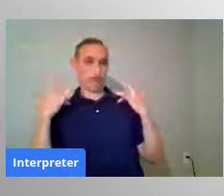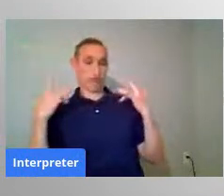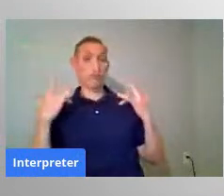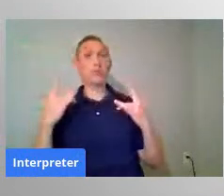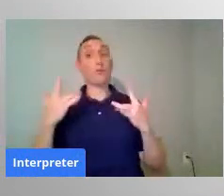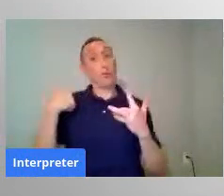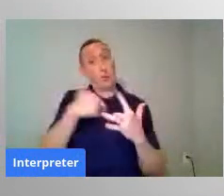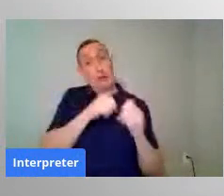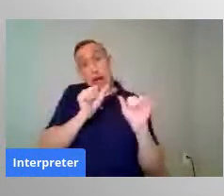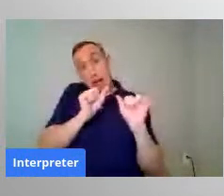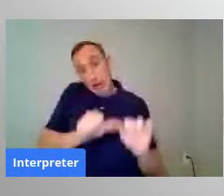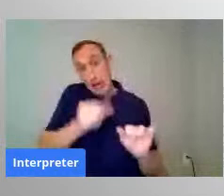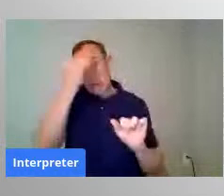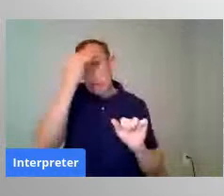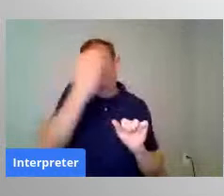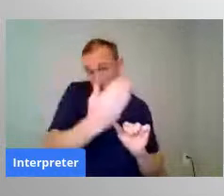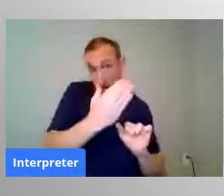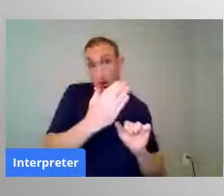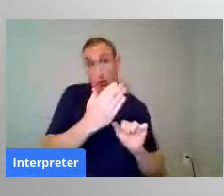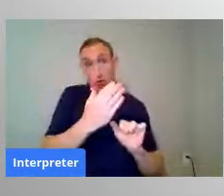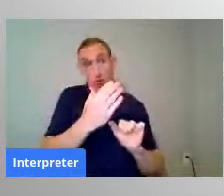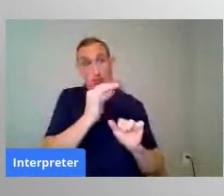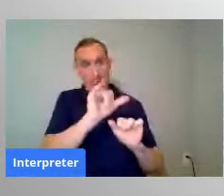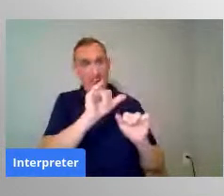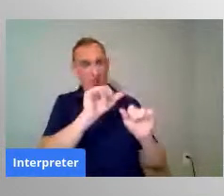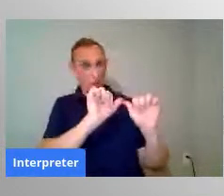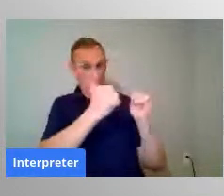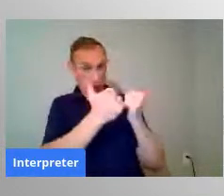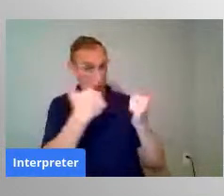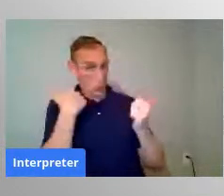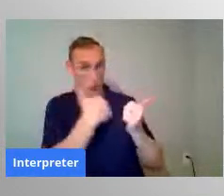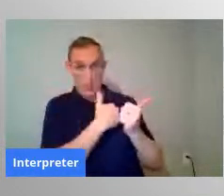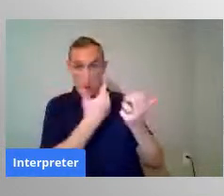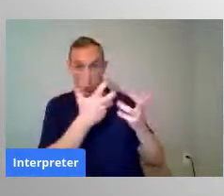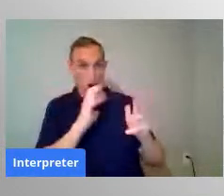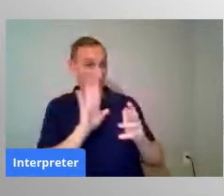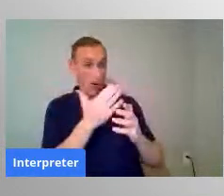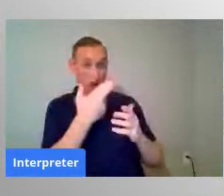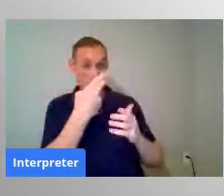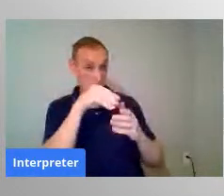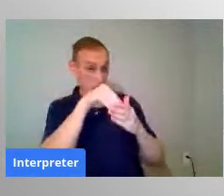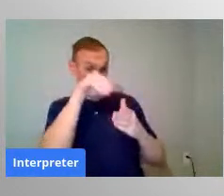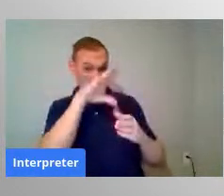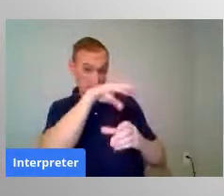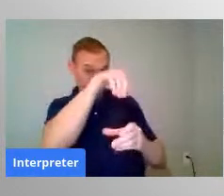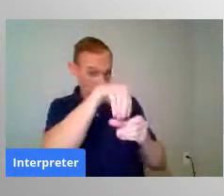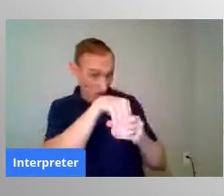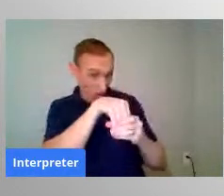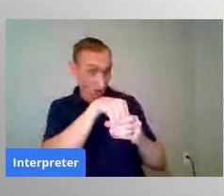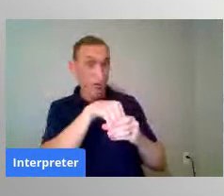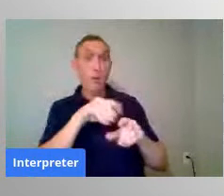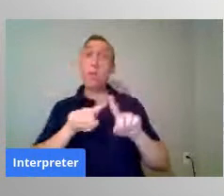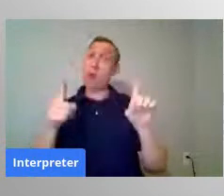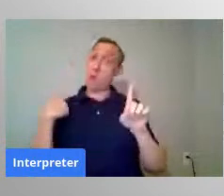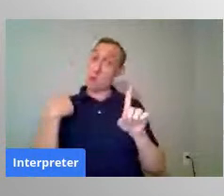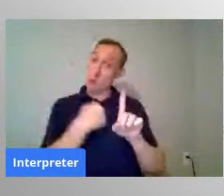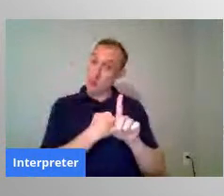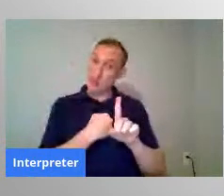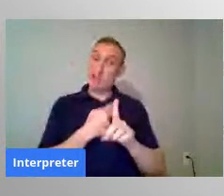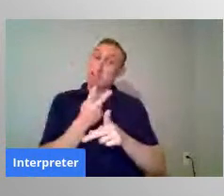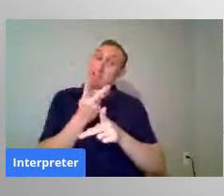GHSA competition, but with no spectators. I want us to be cautious when we start making those decisions that we are